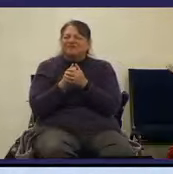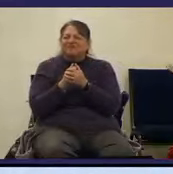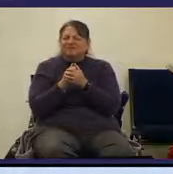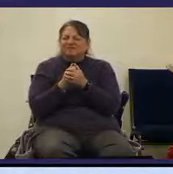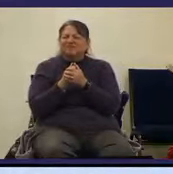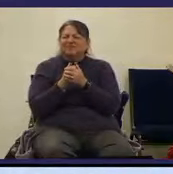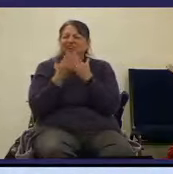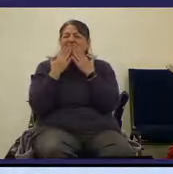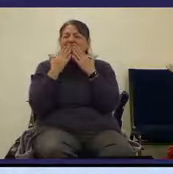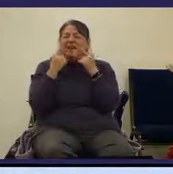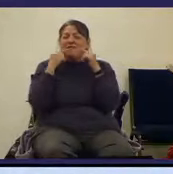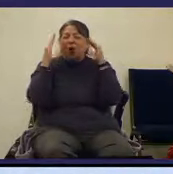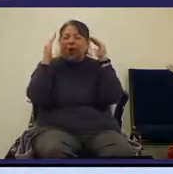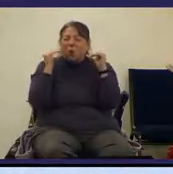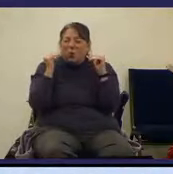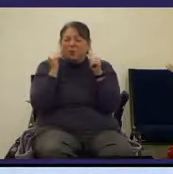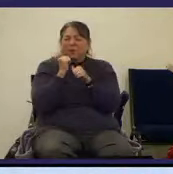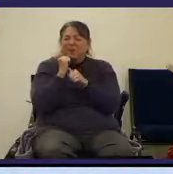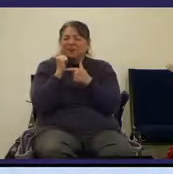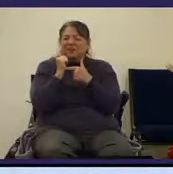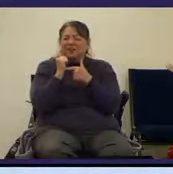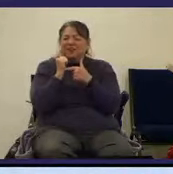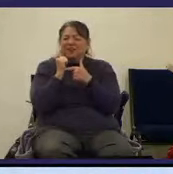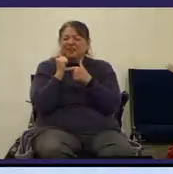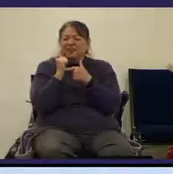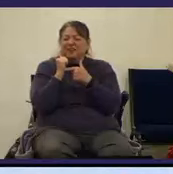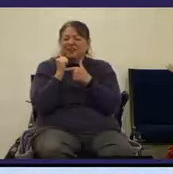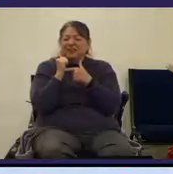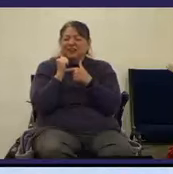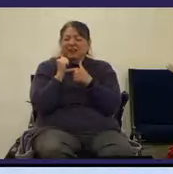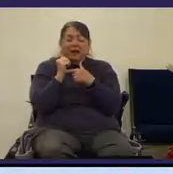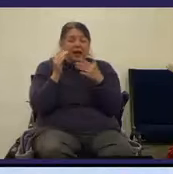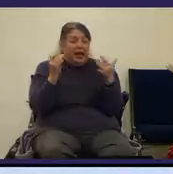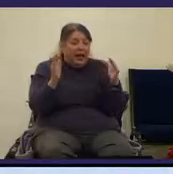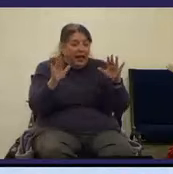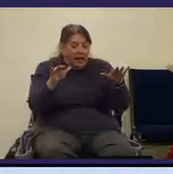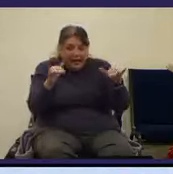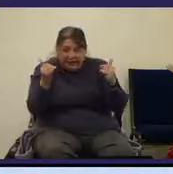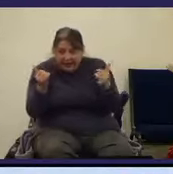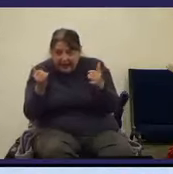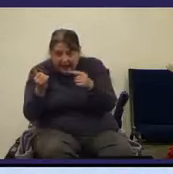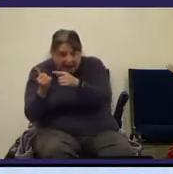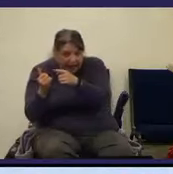for hope in Jesus. If you're seated in this building today,